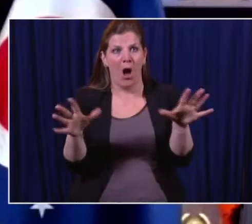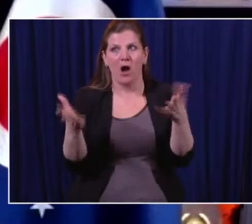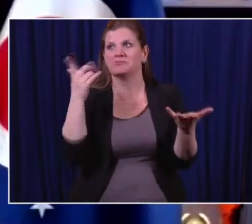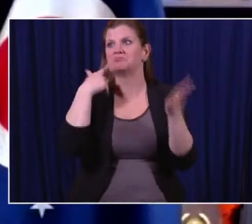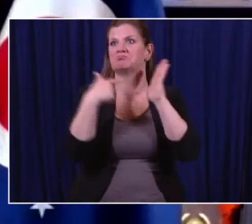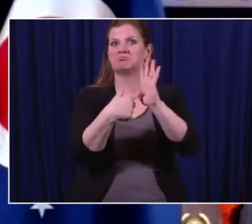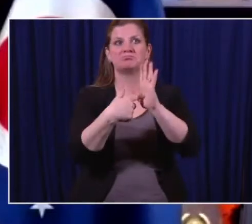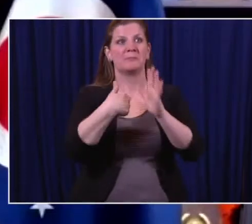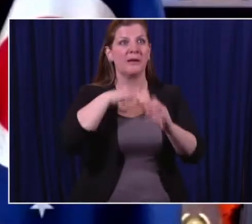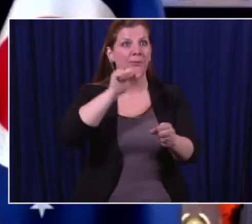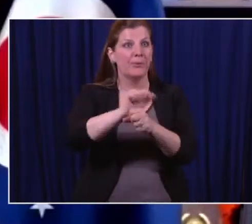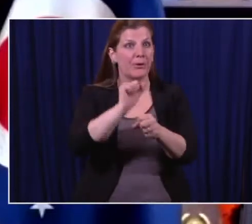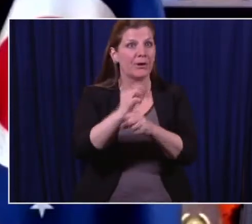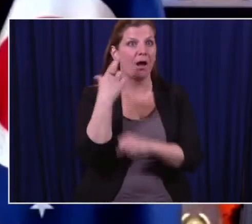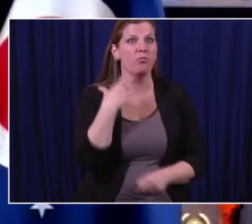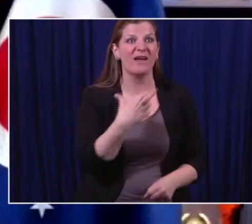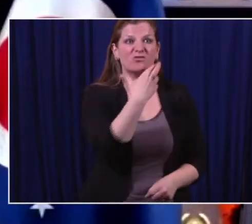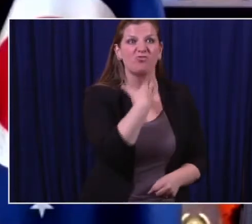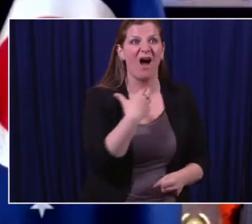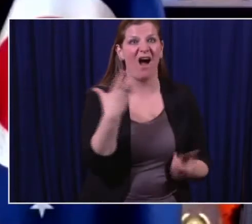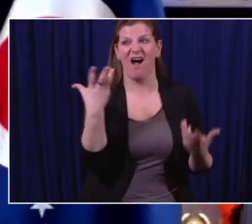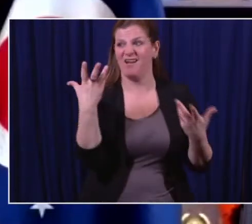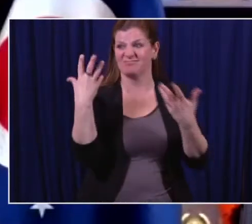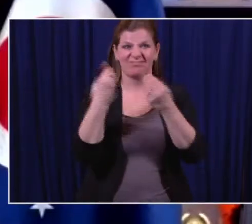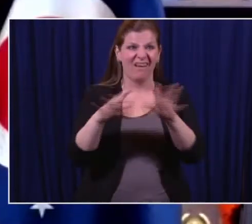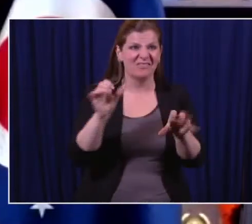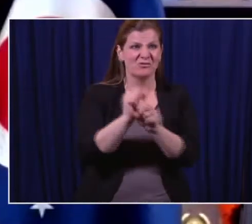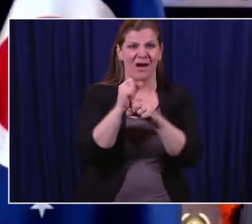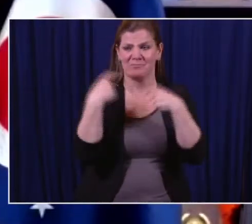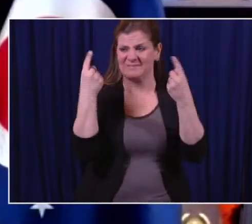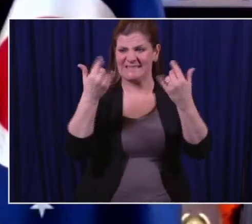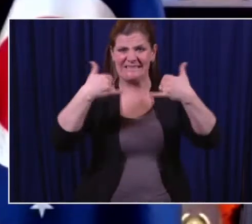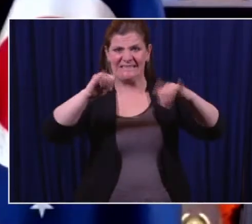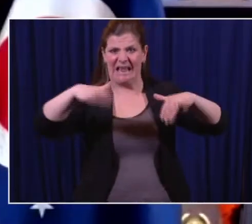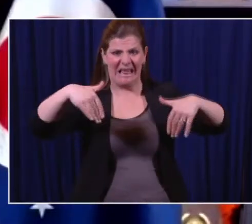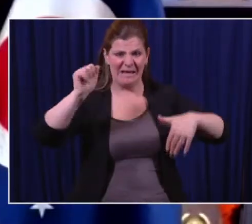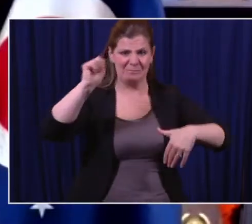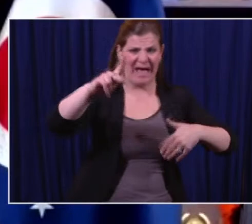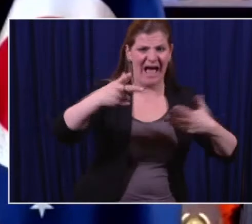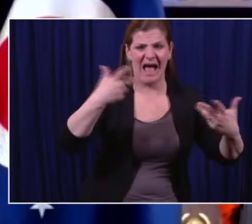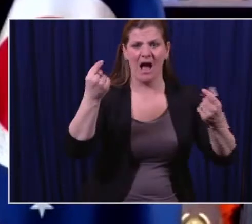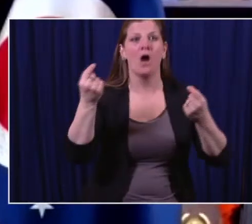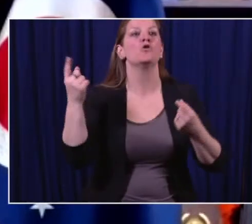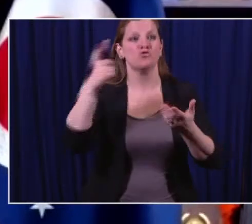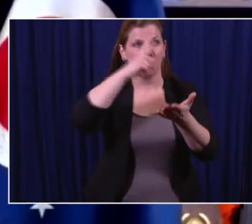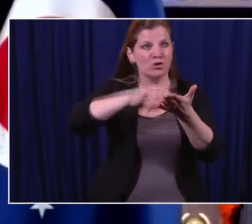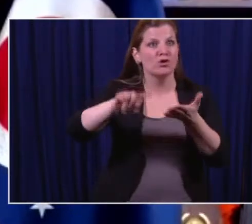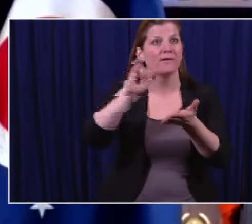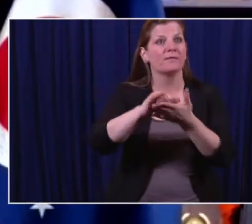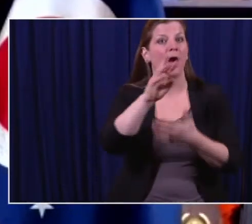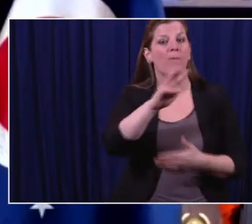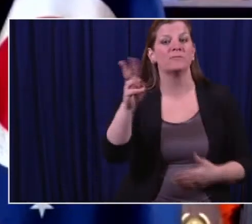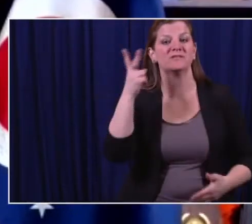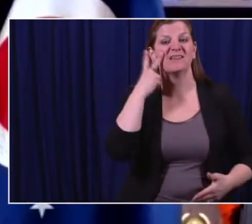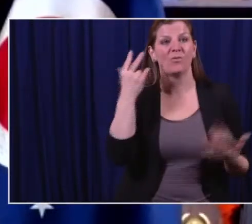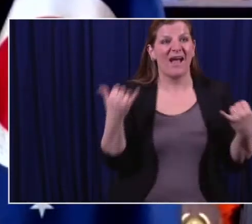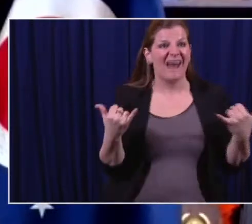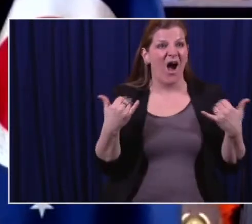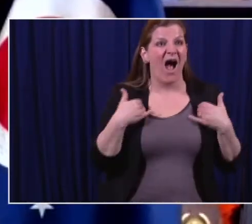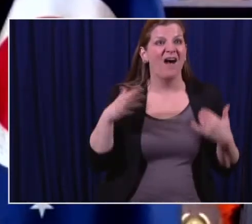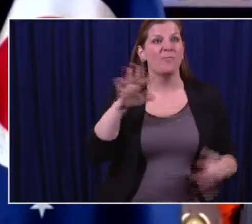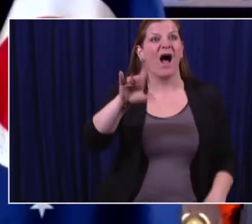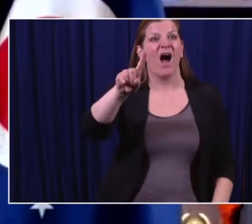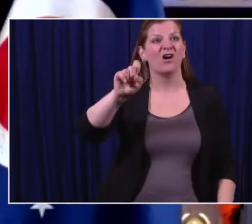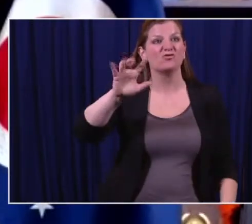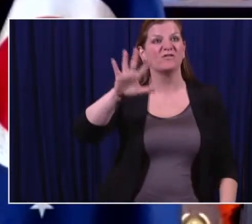recover, go there, Ohio Means Jobs, and you'll see that there are 155,000 jobs available.